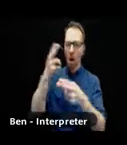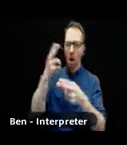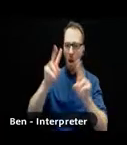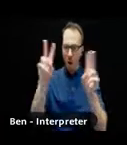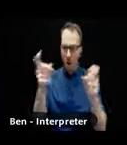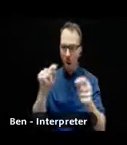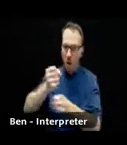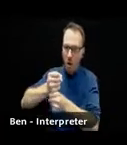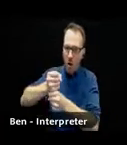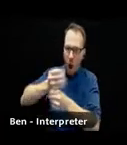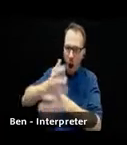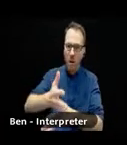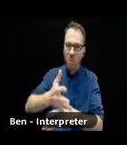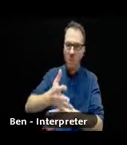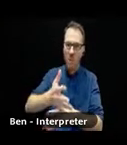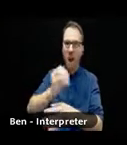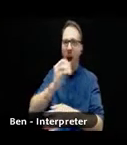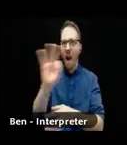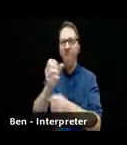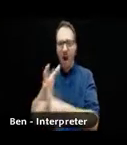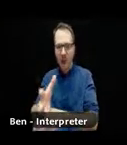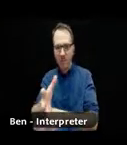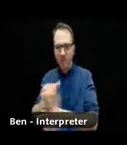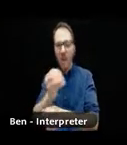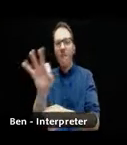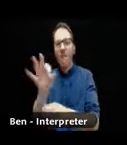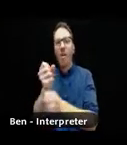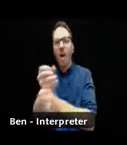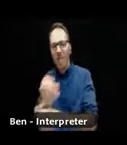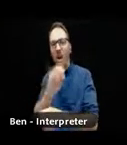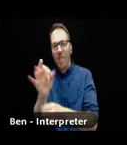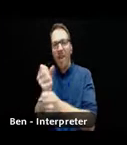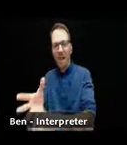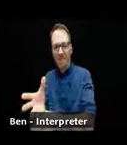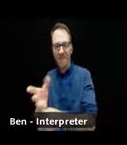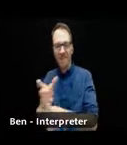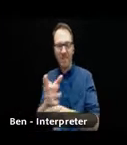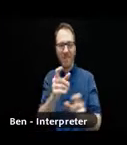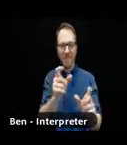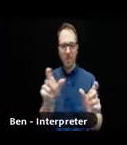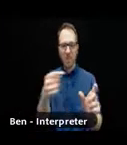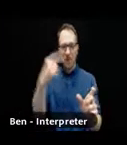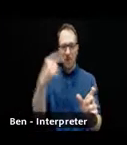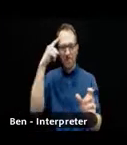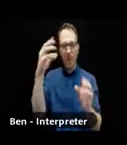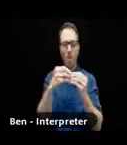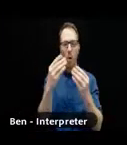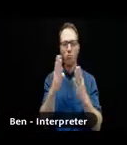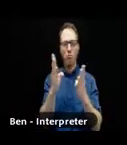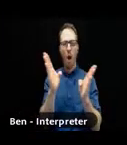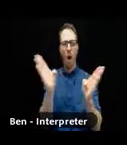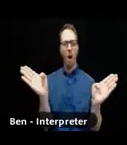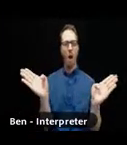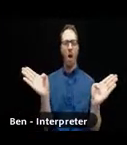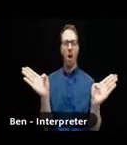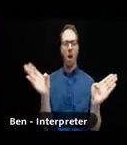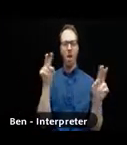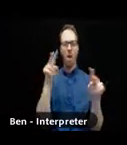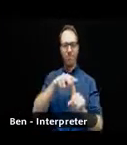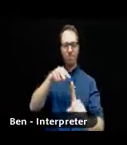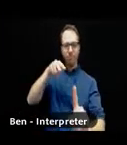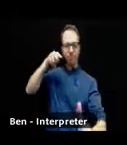cause of the cause of the cause of the cause, then I think a more broad and expansive notion of how